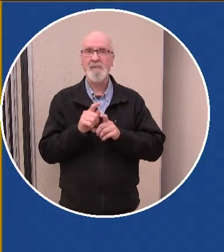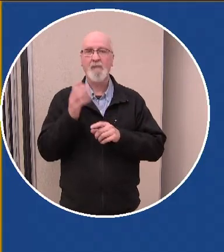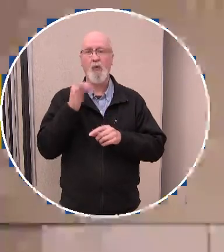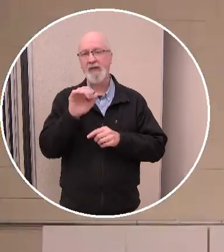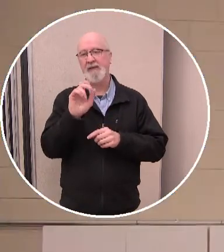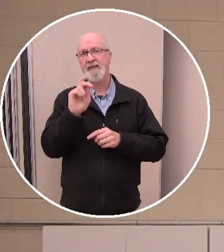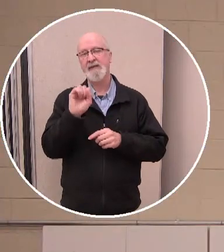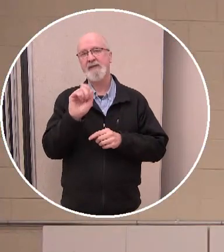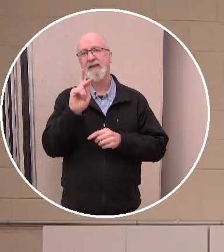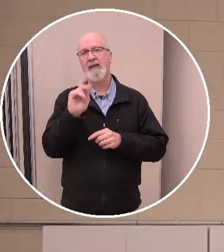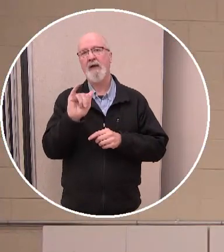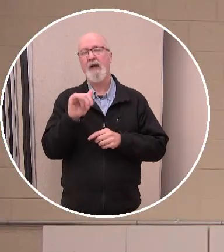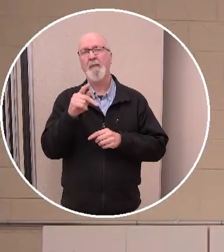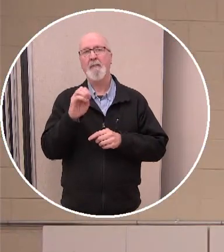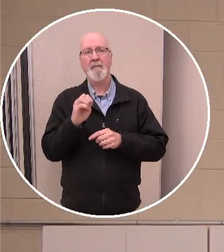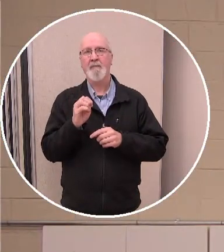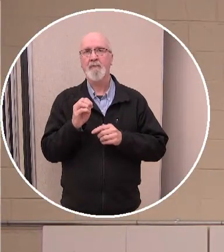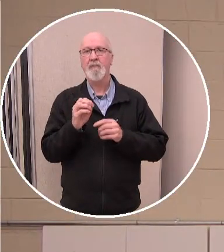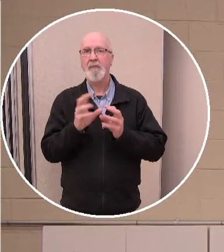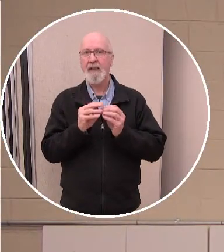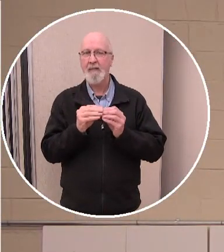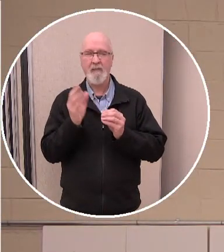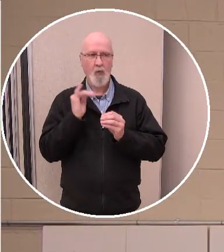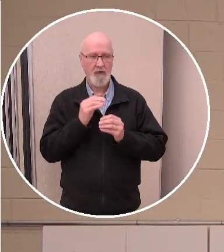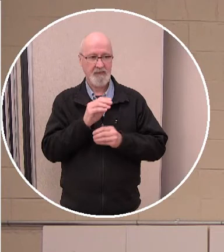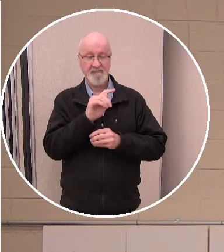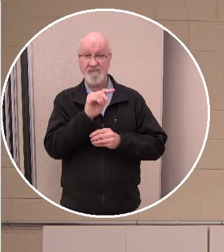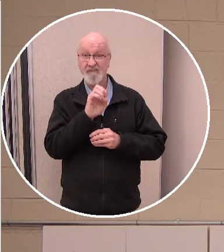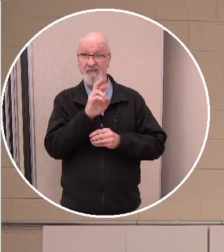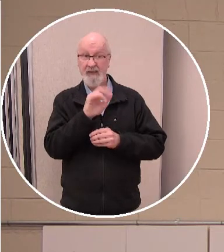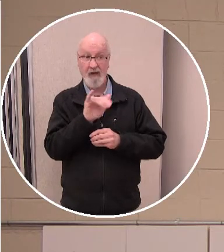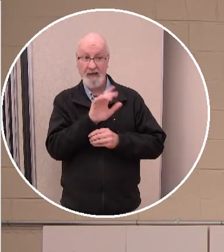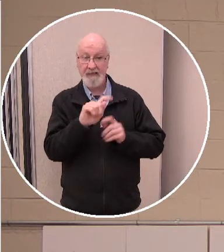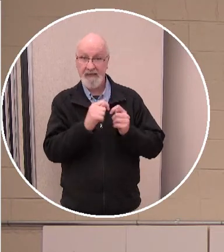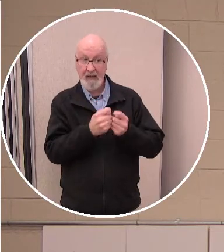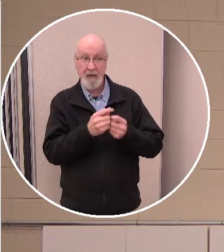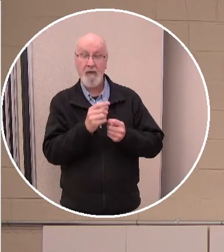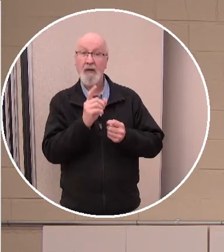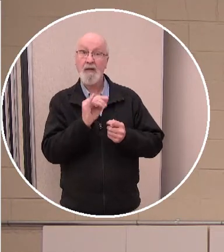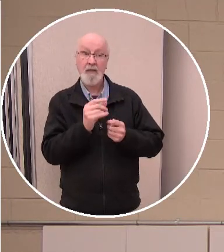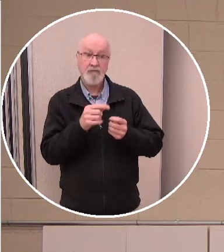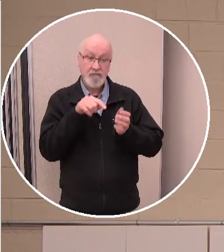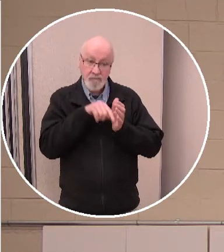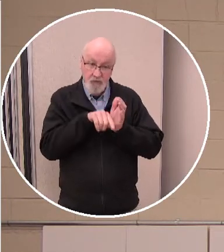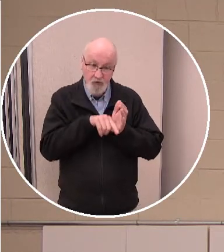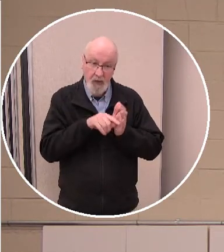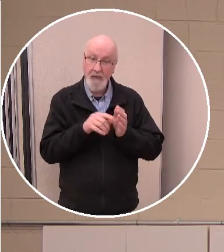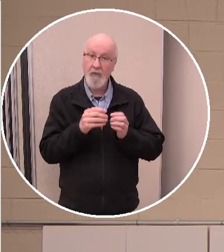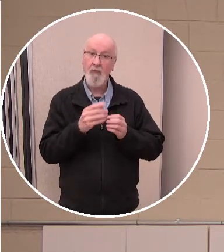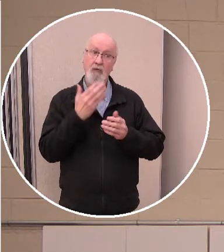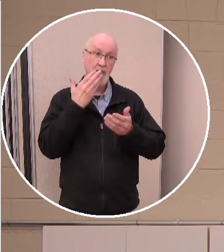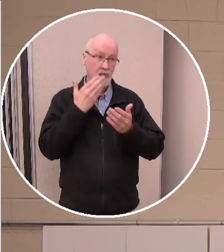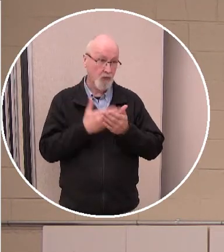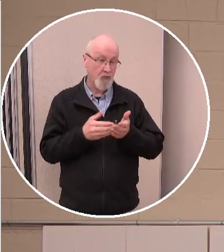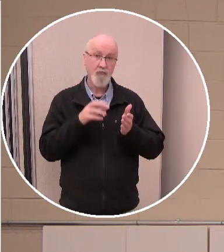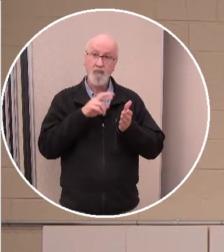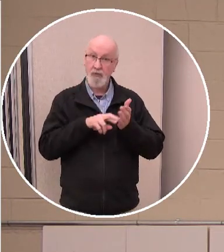call, Terry and his team had spent some time delivering a package that was thorough and well thought out